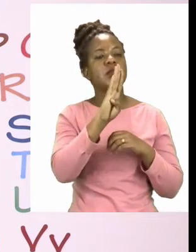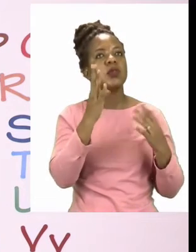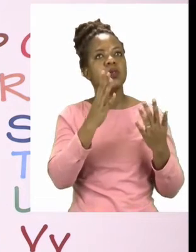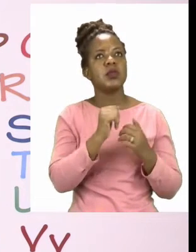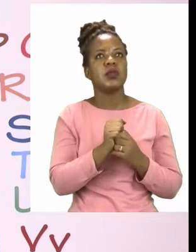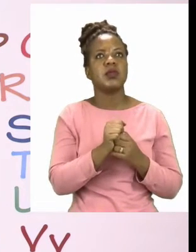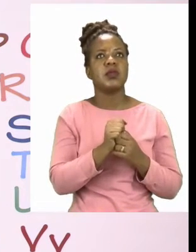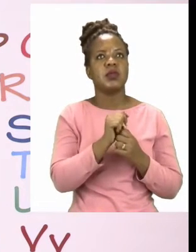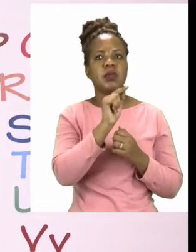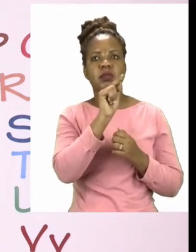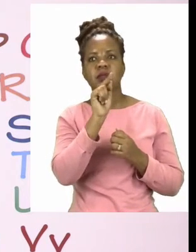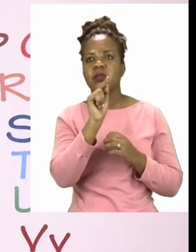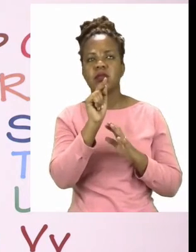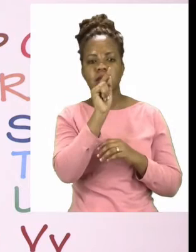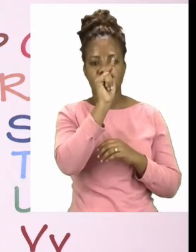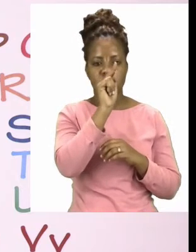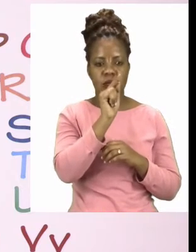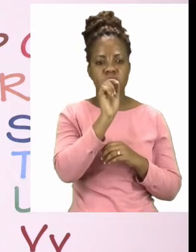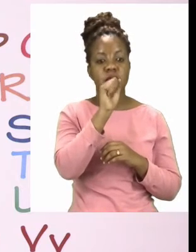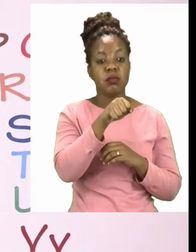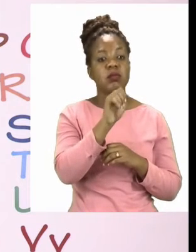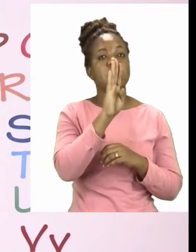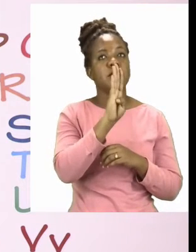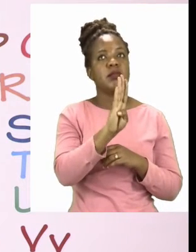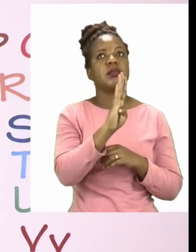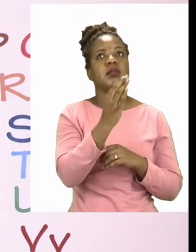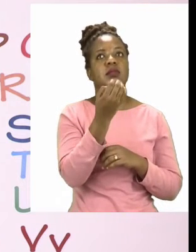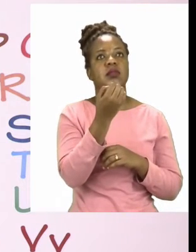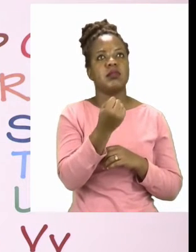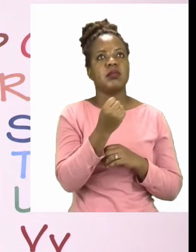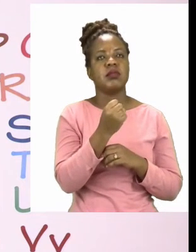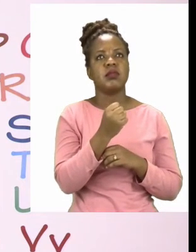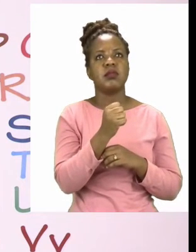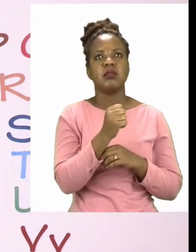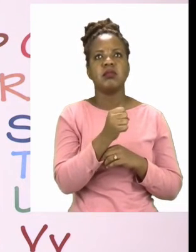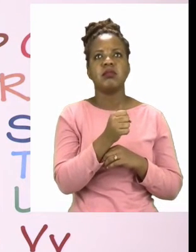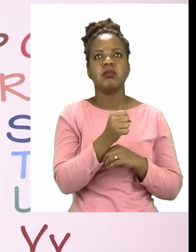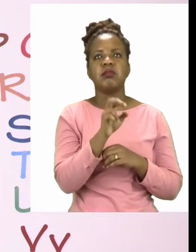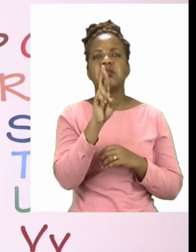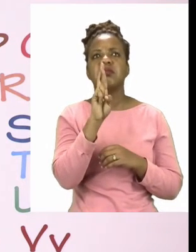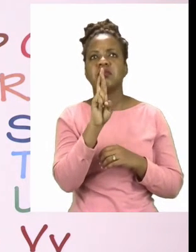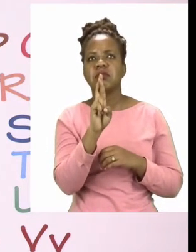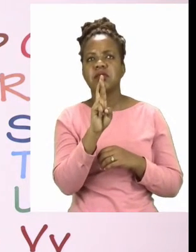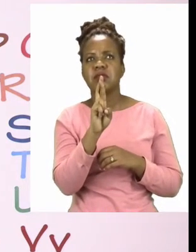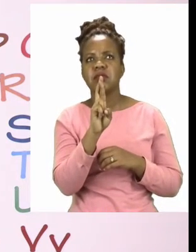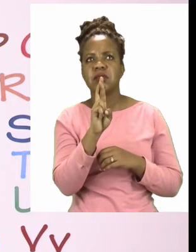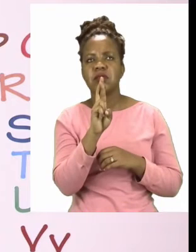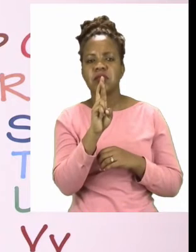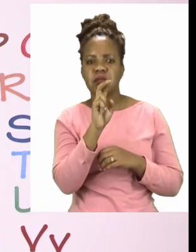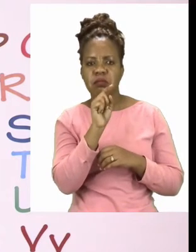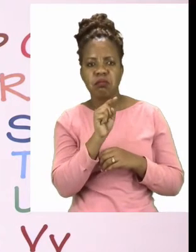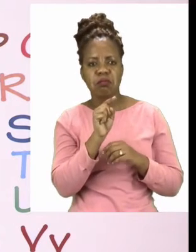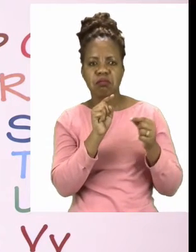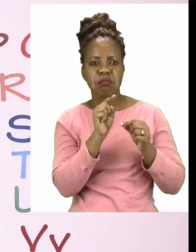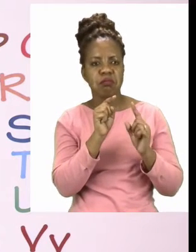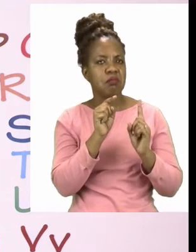No. Yes, I have found a B. Now I need to find an R next to the B.